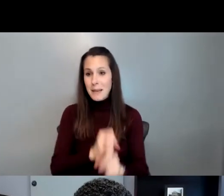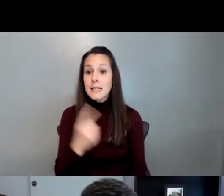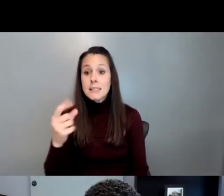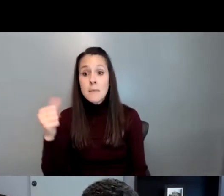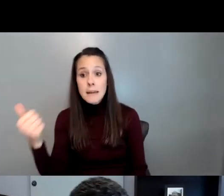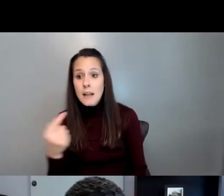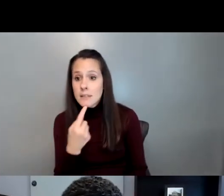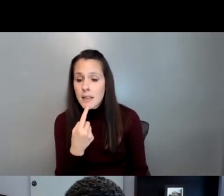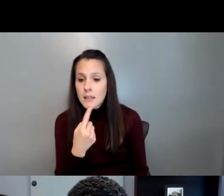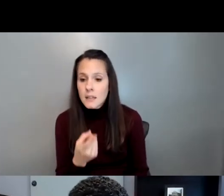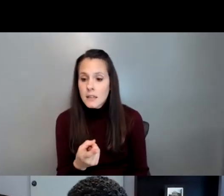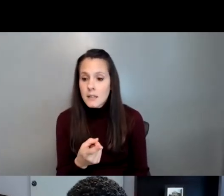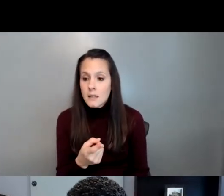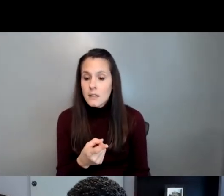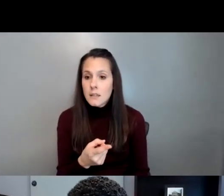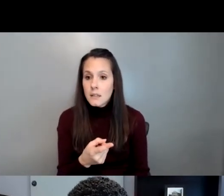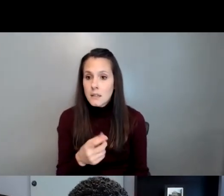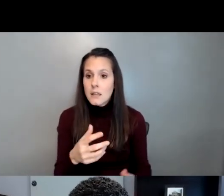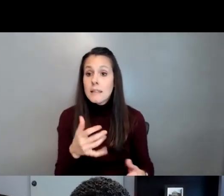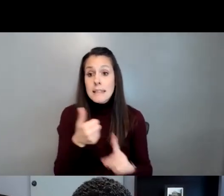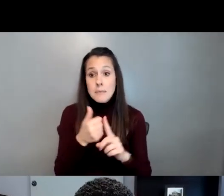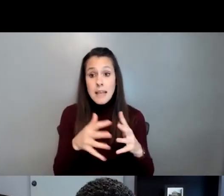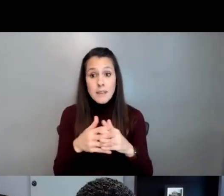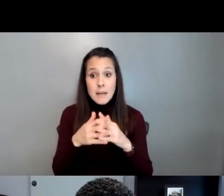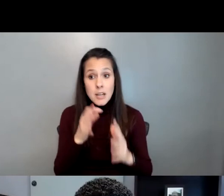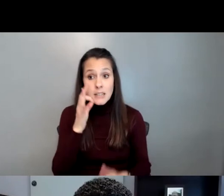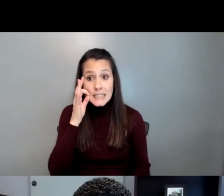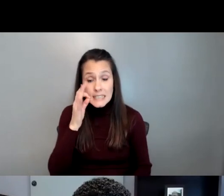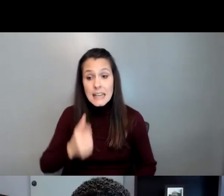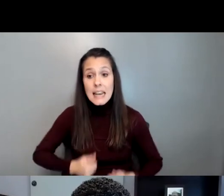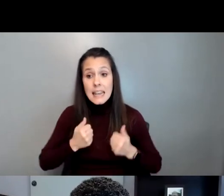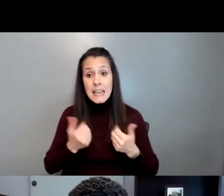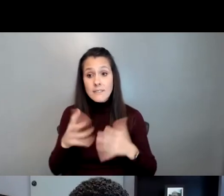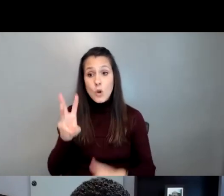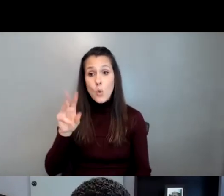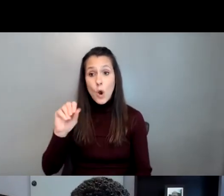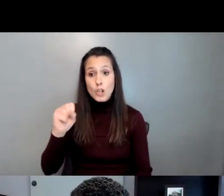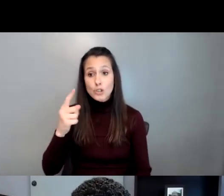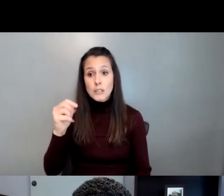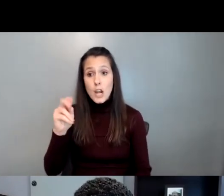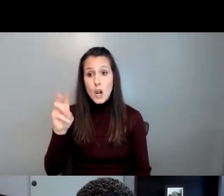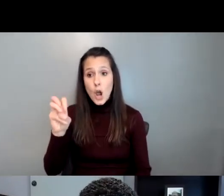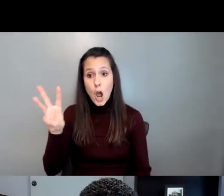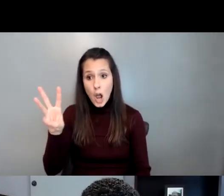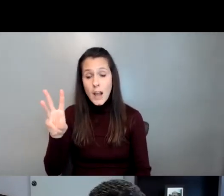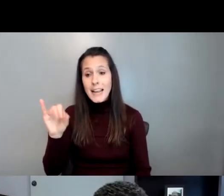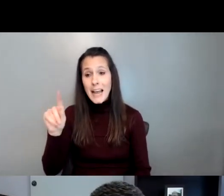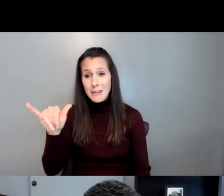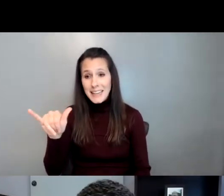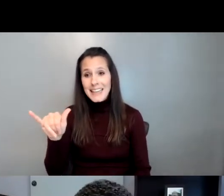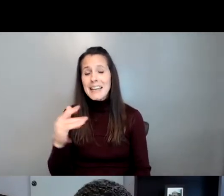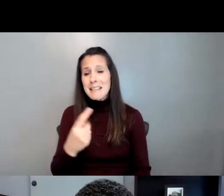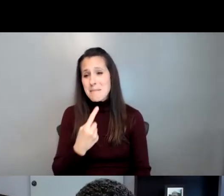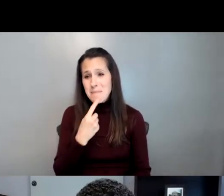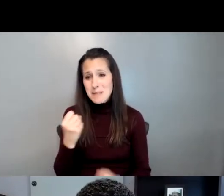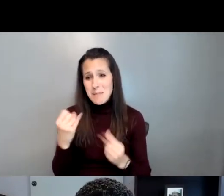that they're an American Indian and lived in Washtenaw County for 25 years. They miss the multicultural community of that